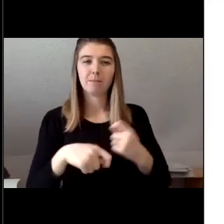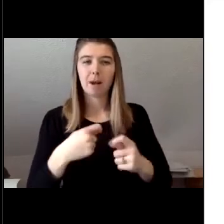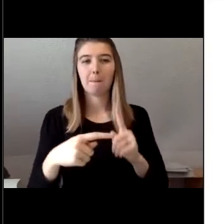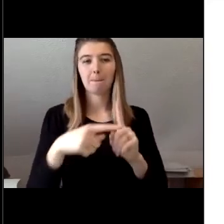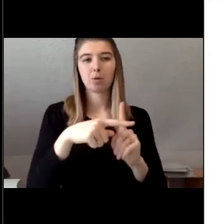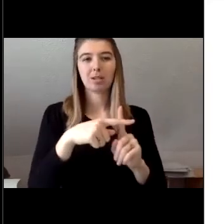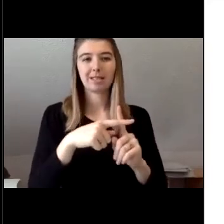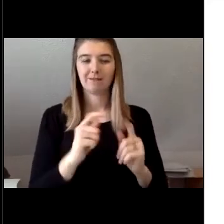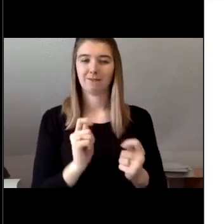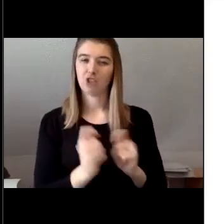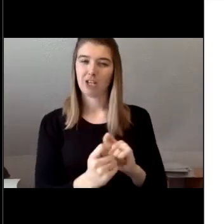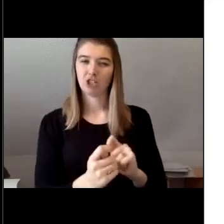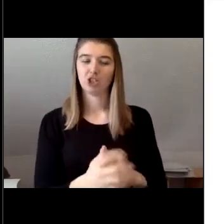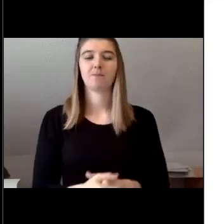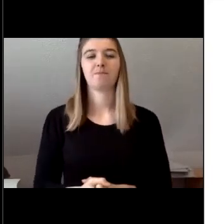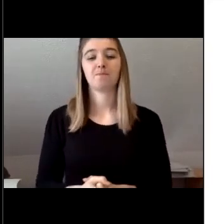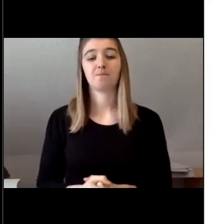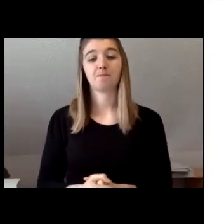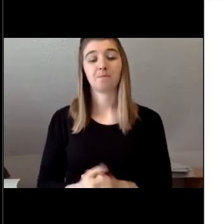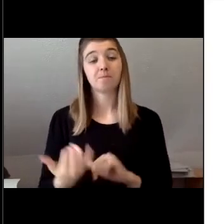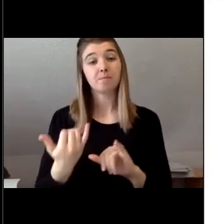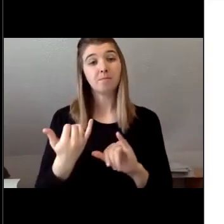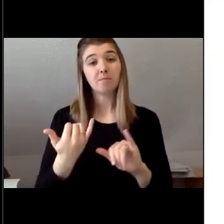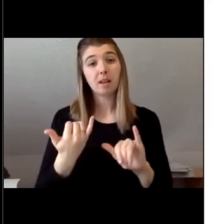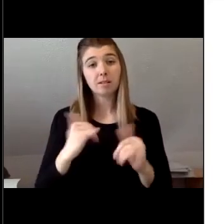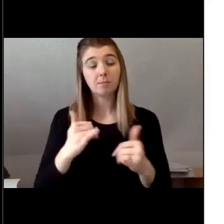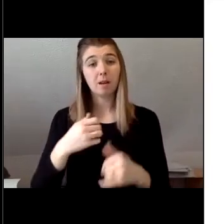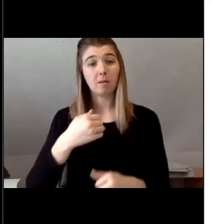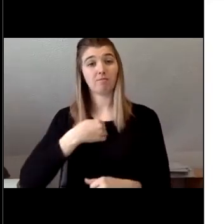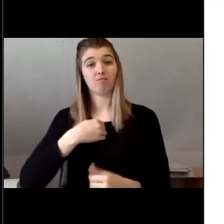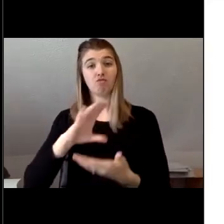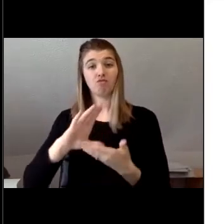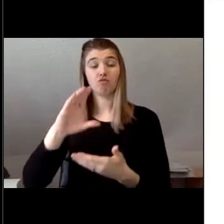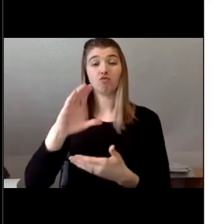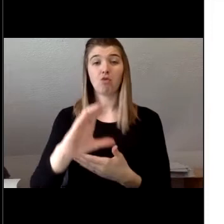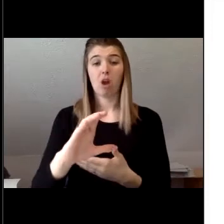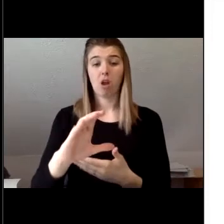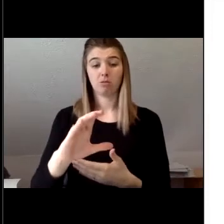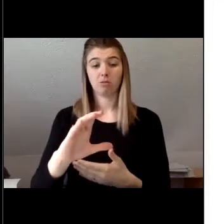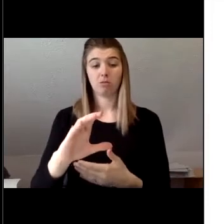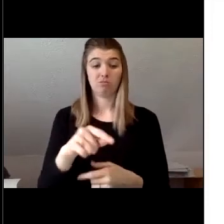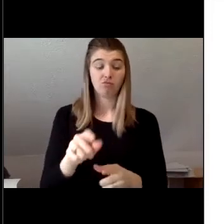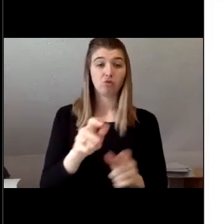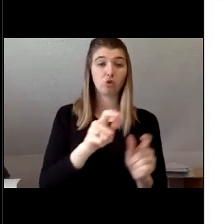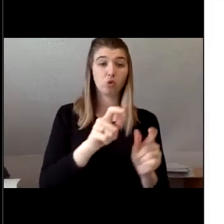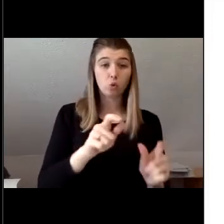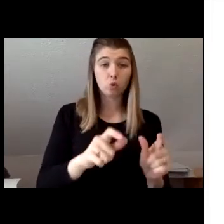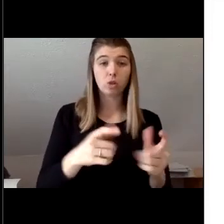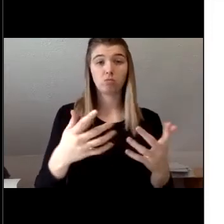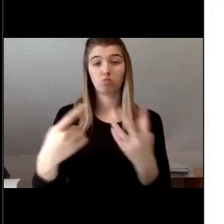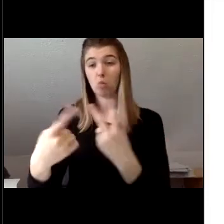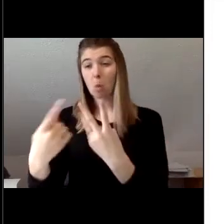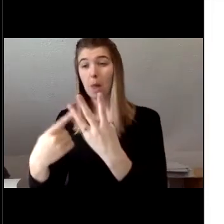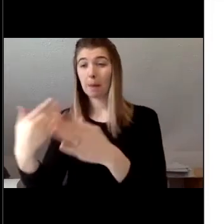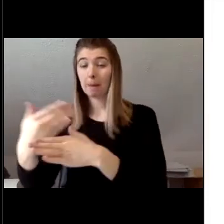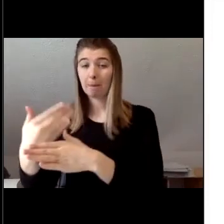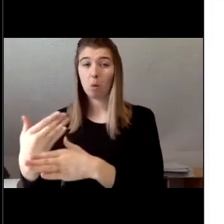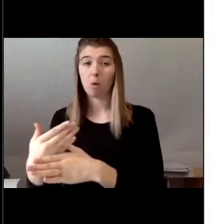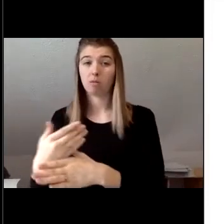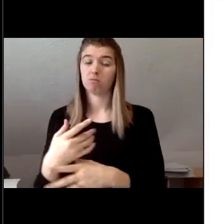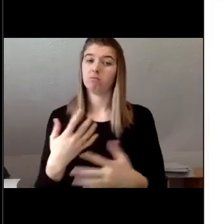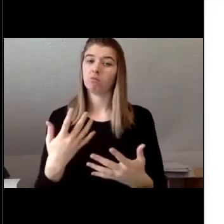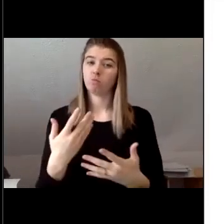Our grants are often used to fund students and other personnel. And so an area we can have big impact is in